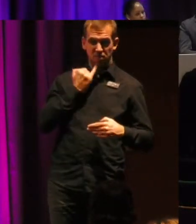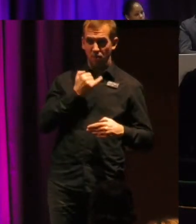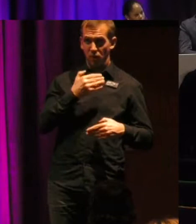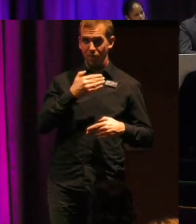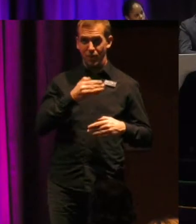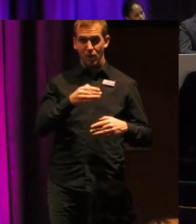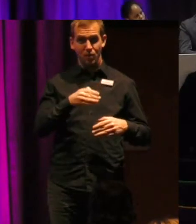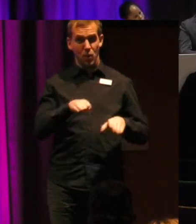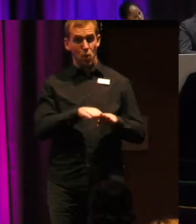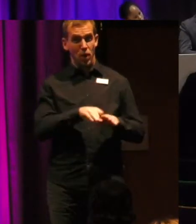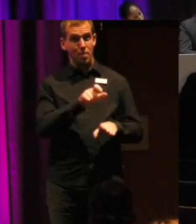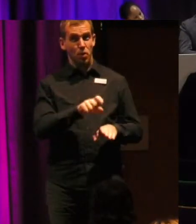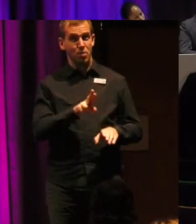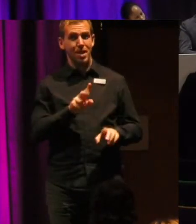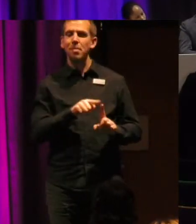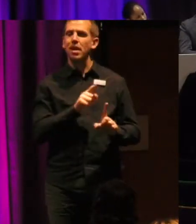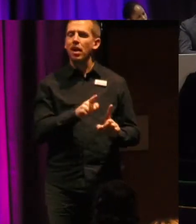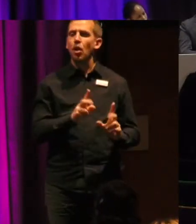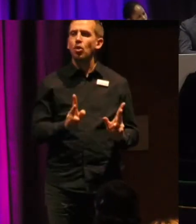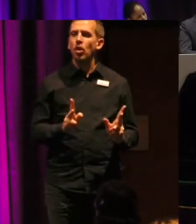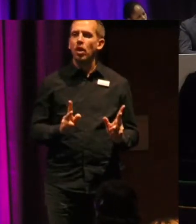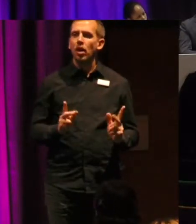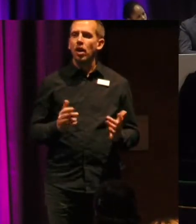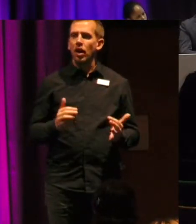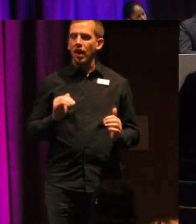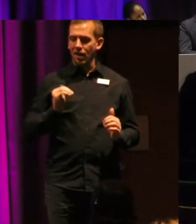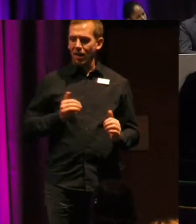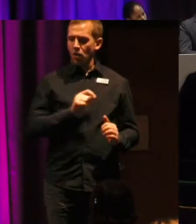character, I would put. But also women's